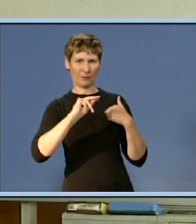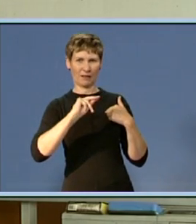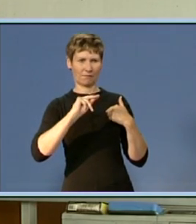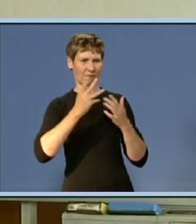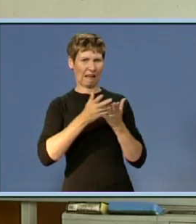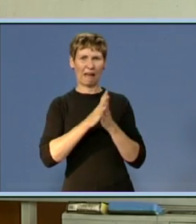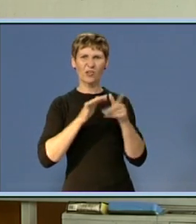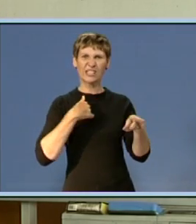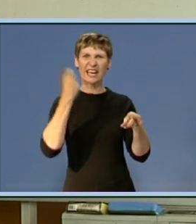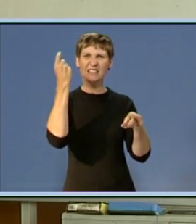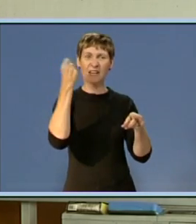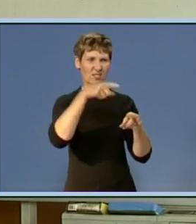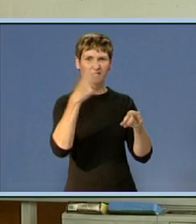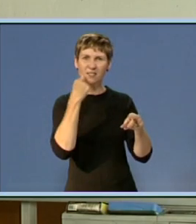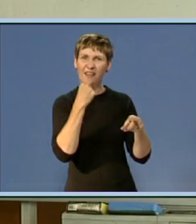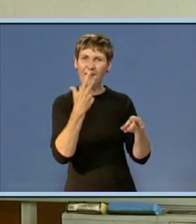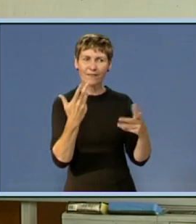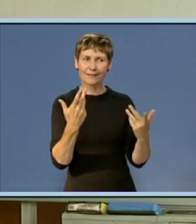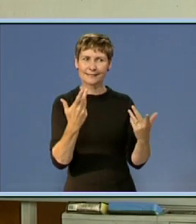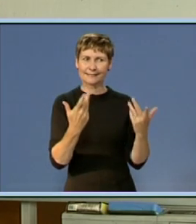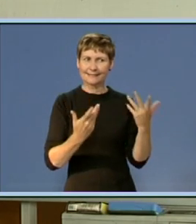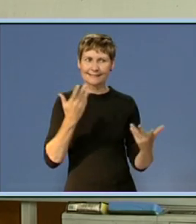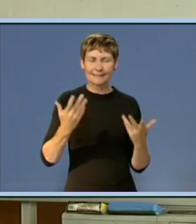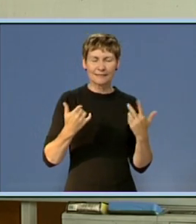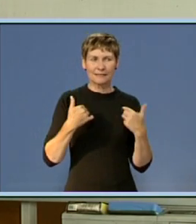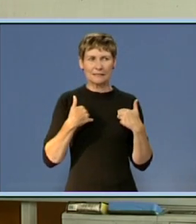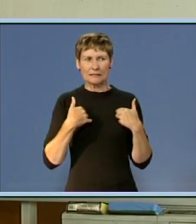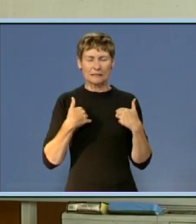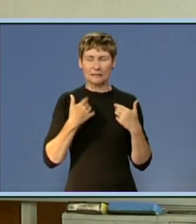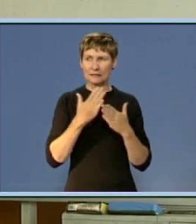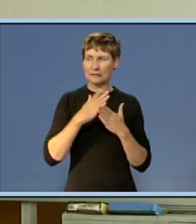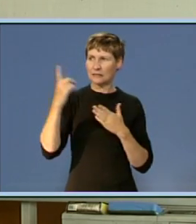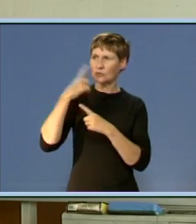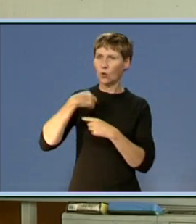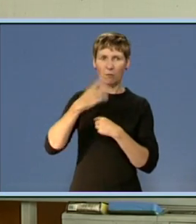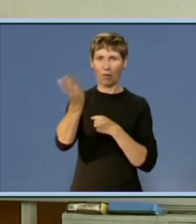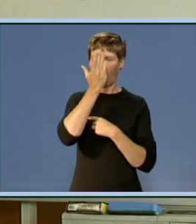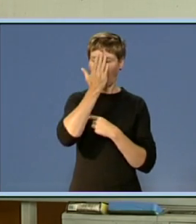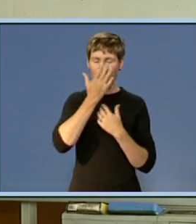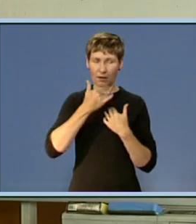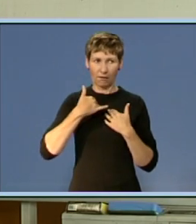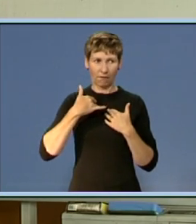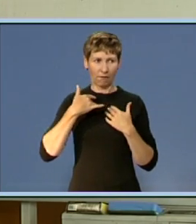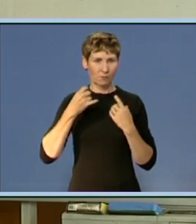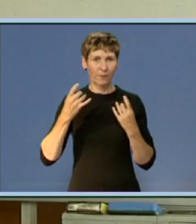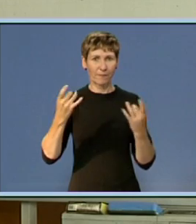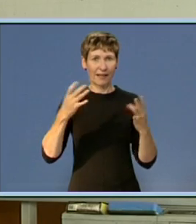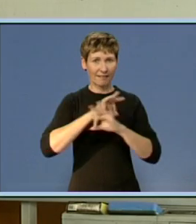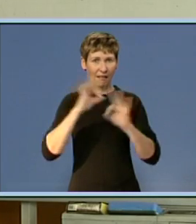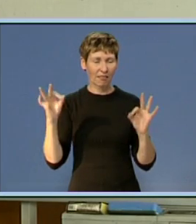I was going to get across the message to her. Was she going to understand? It was thrown onto me fairly